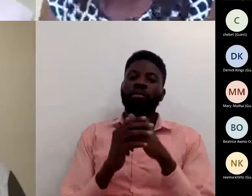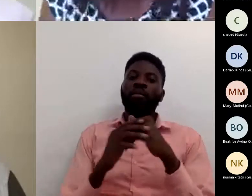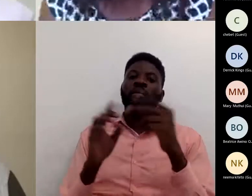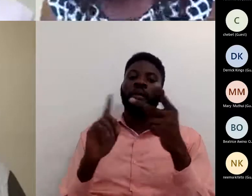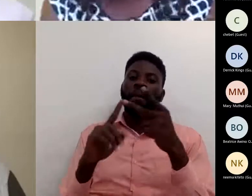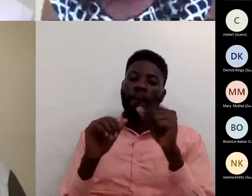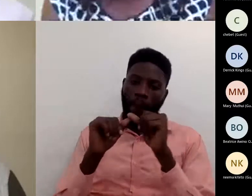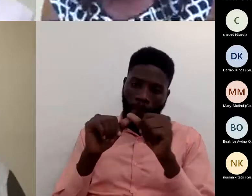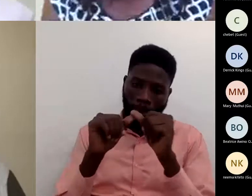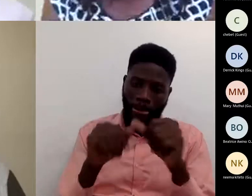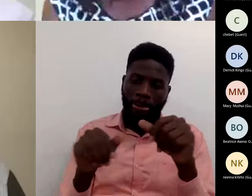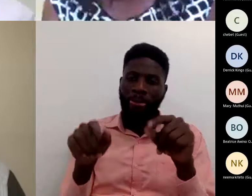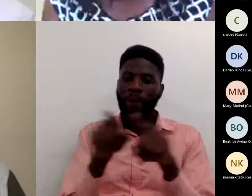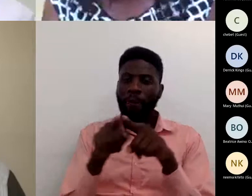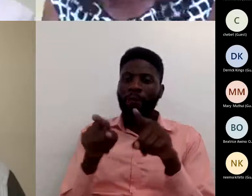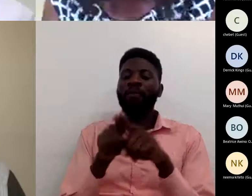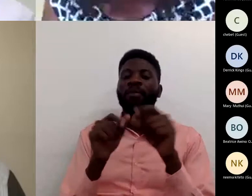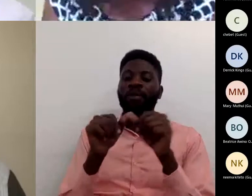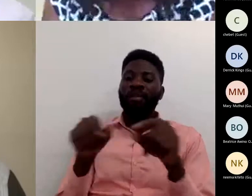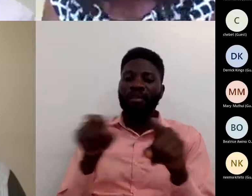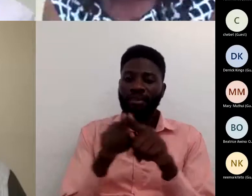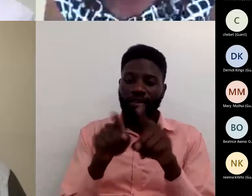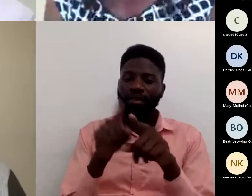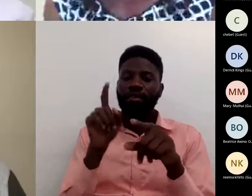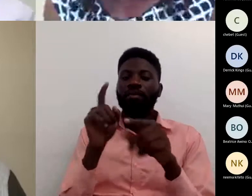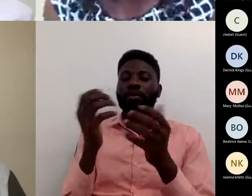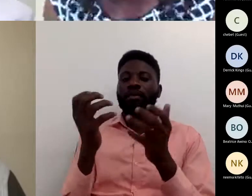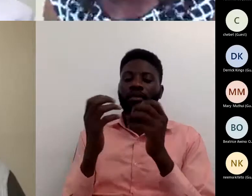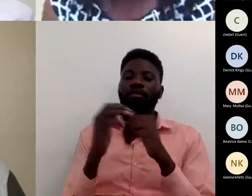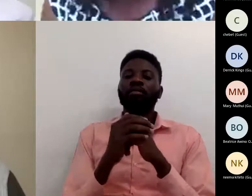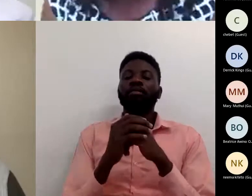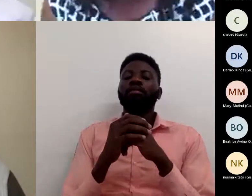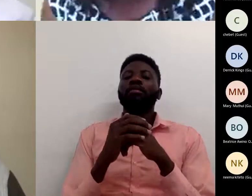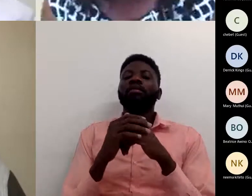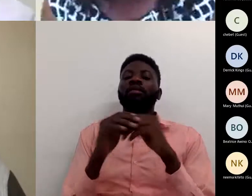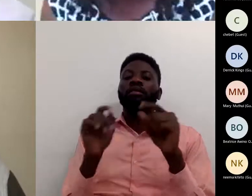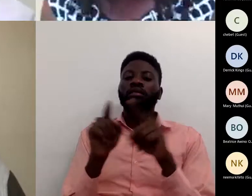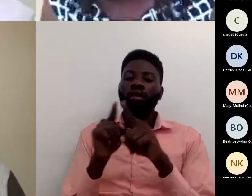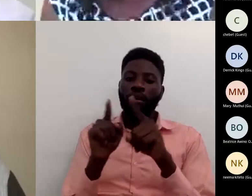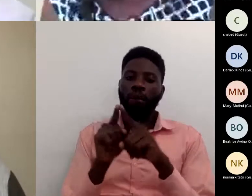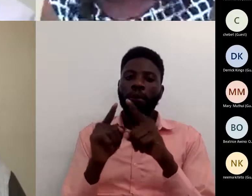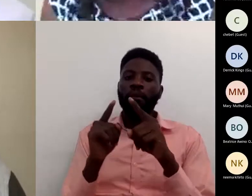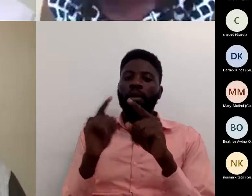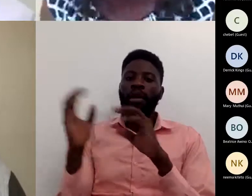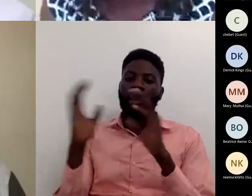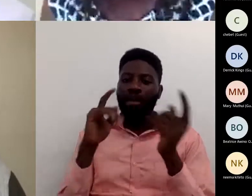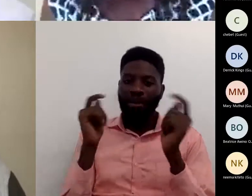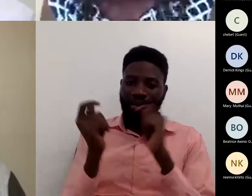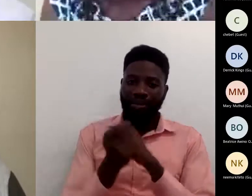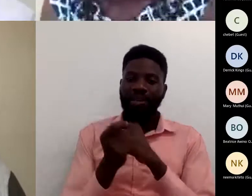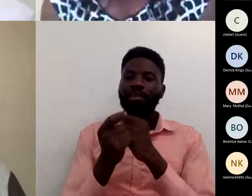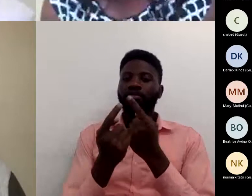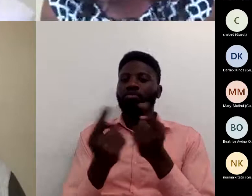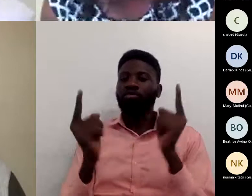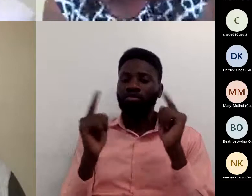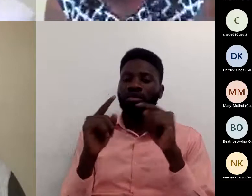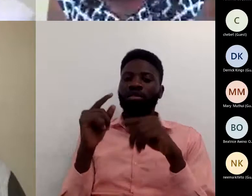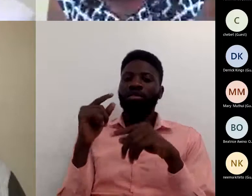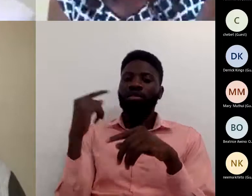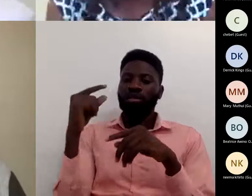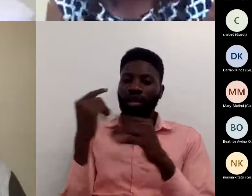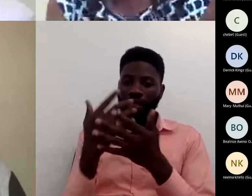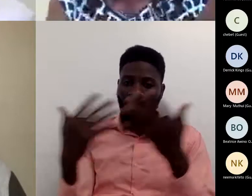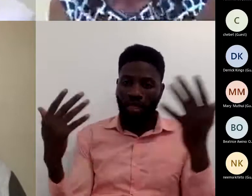Sustainability, everyone is talking about sustainability, green spaces, climate change, green products. That's something